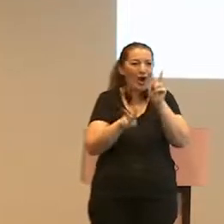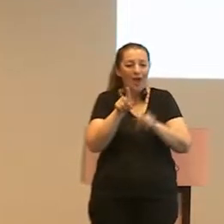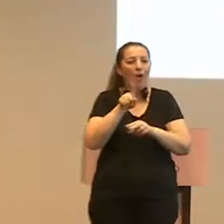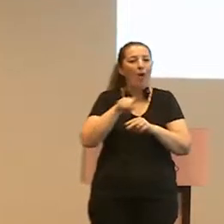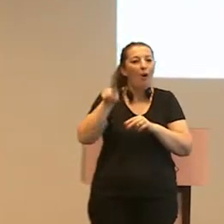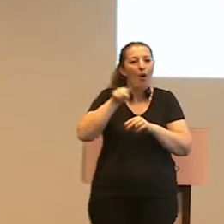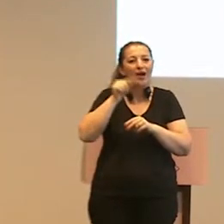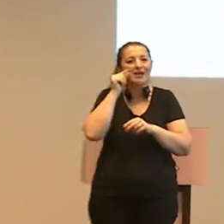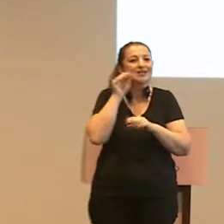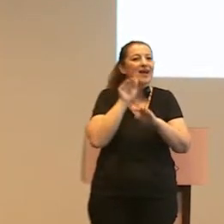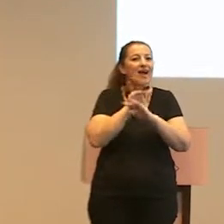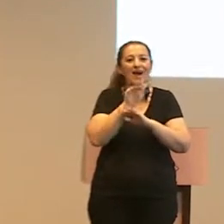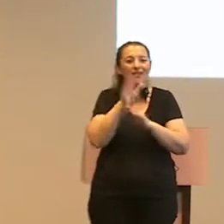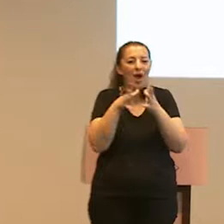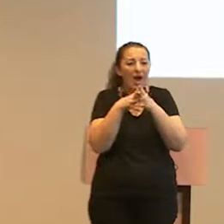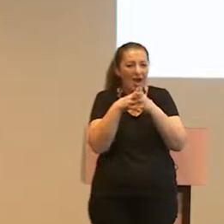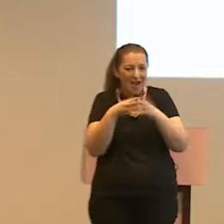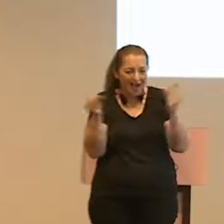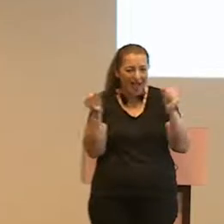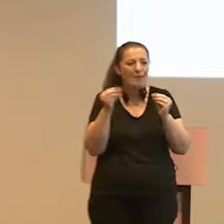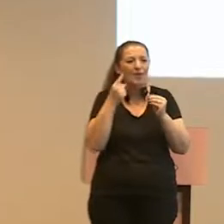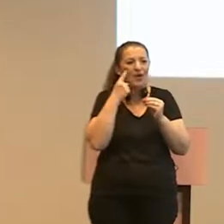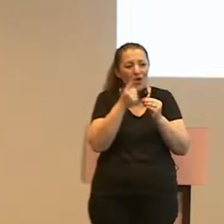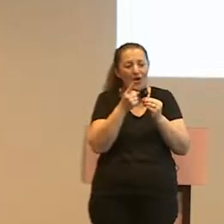so they actually